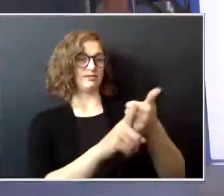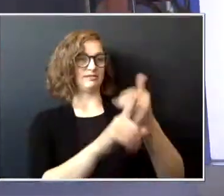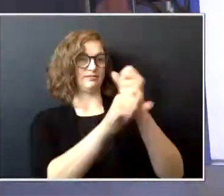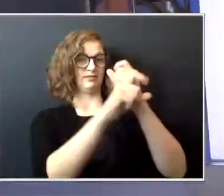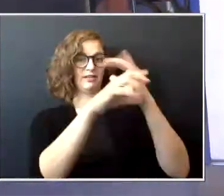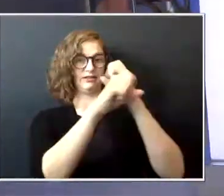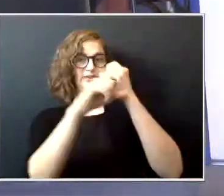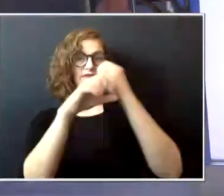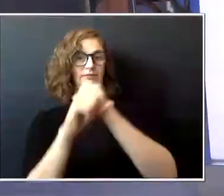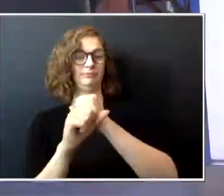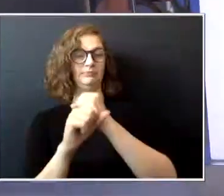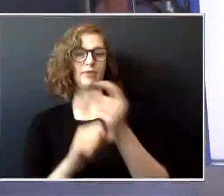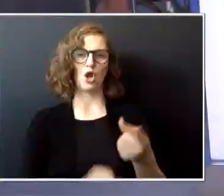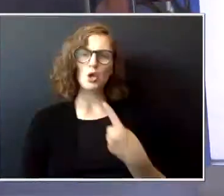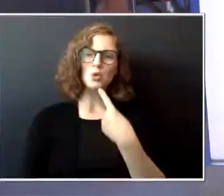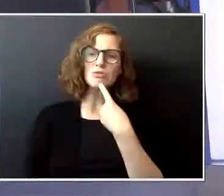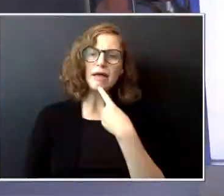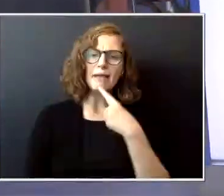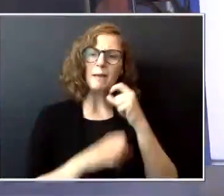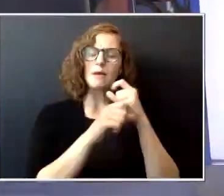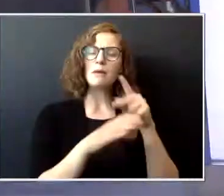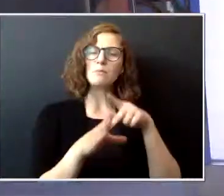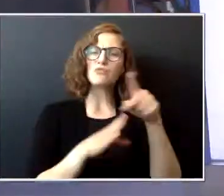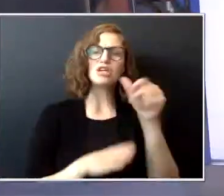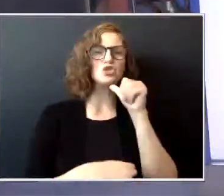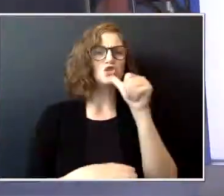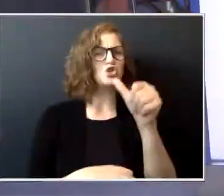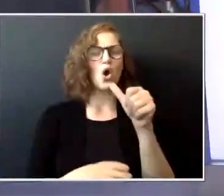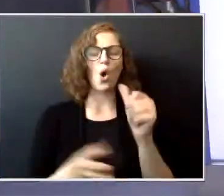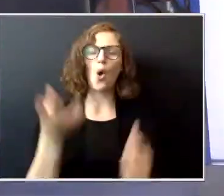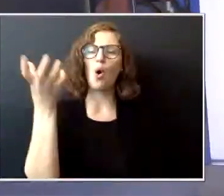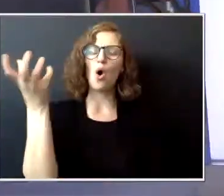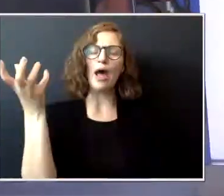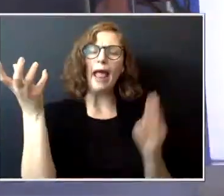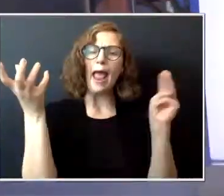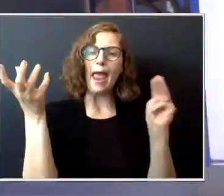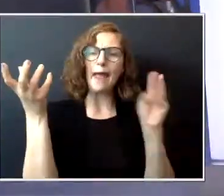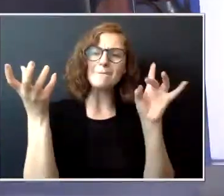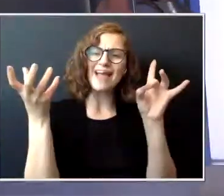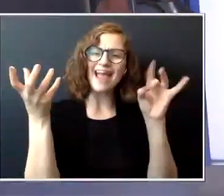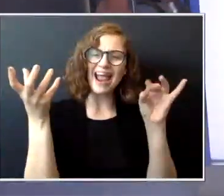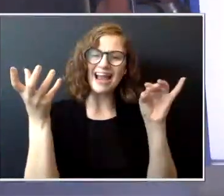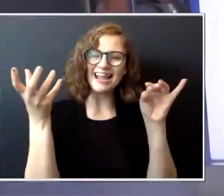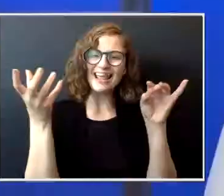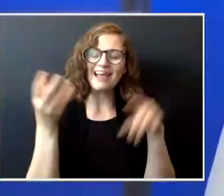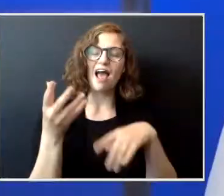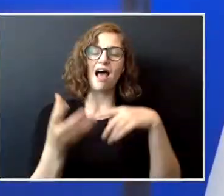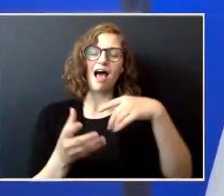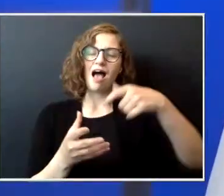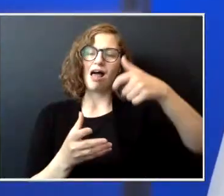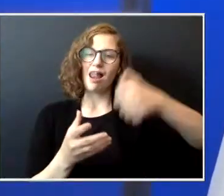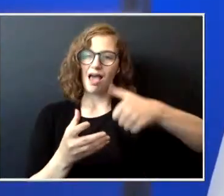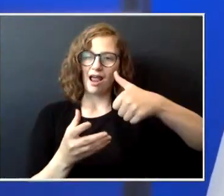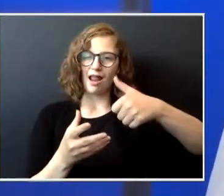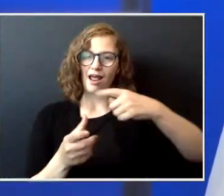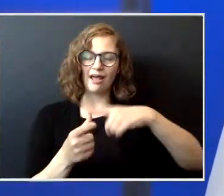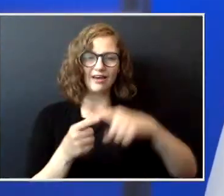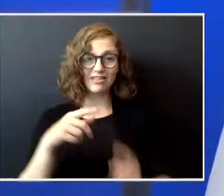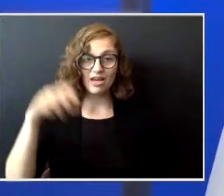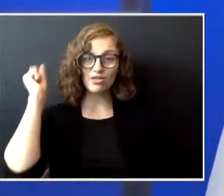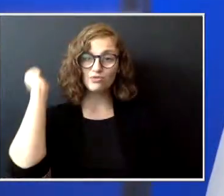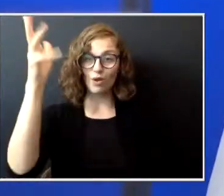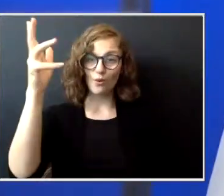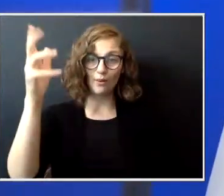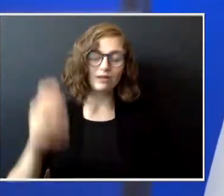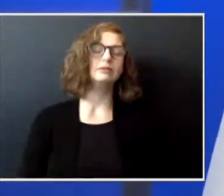hand, light it, and then try to throw it a few yards away? Is that what you're suggesting? Absolutely. I think that's the definition of a professional